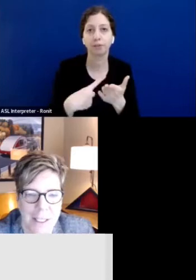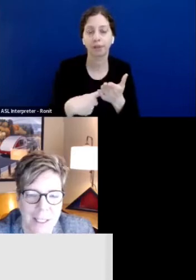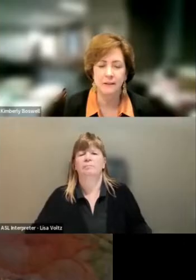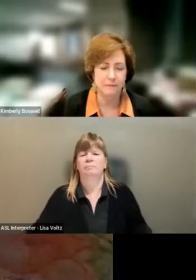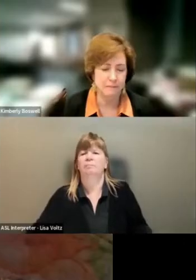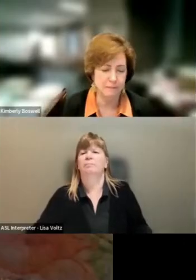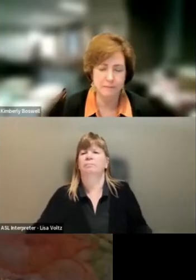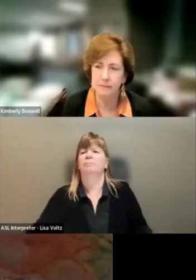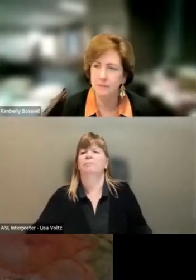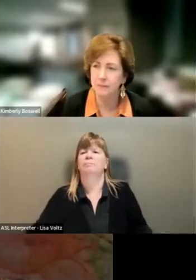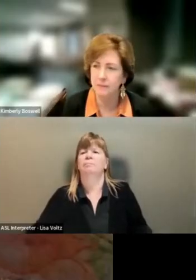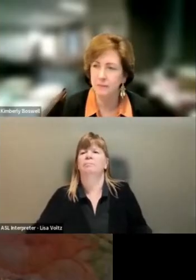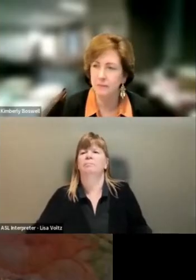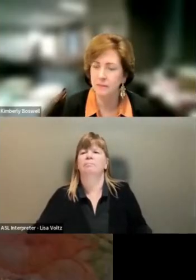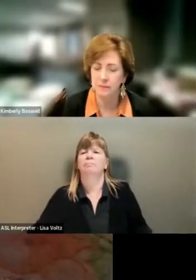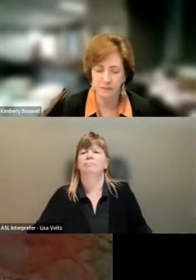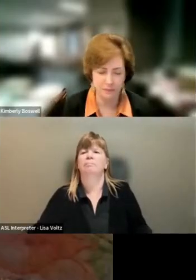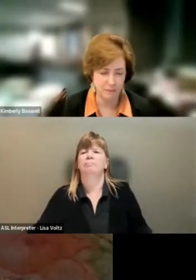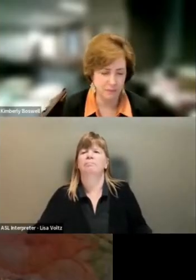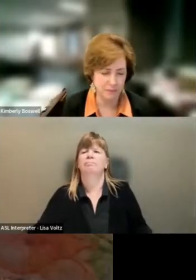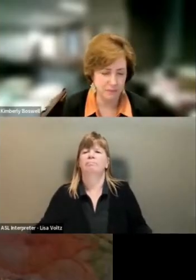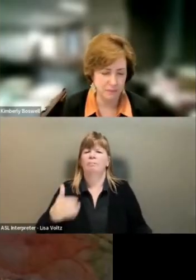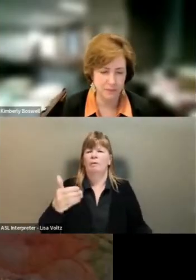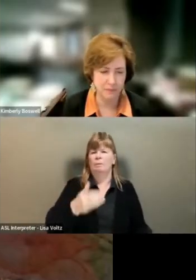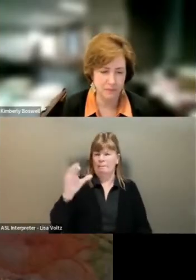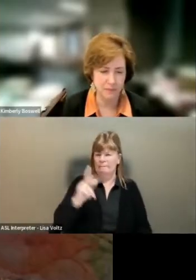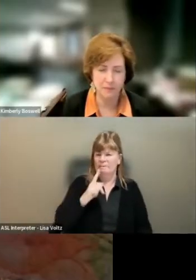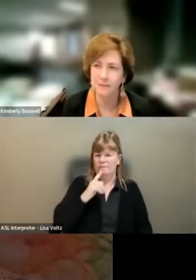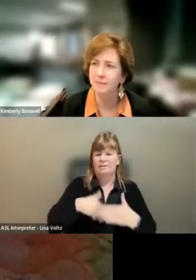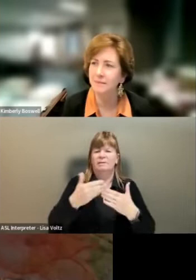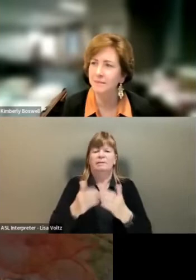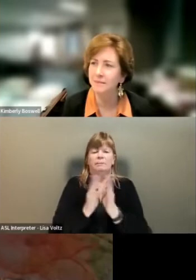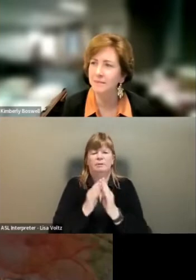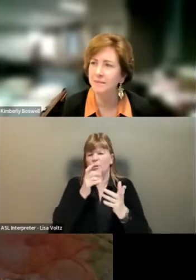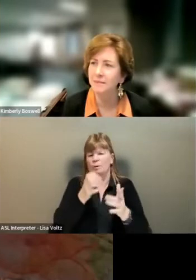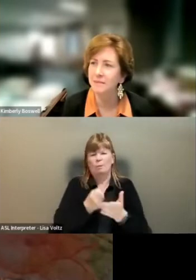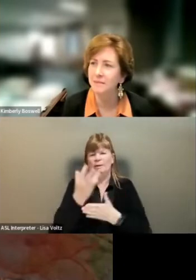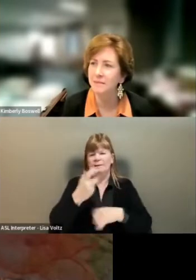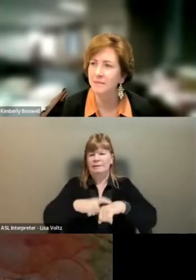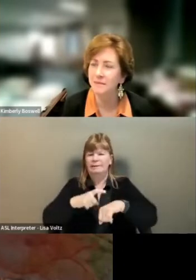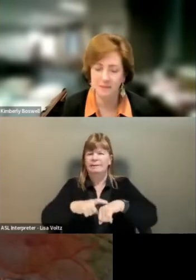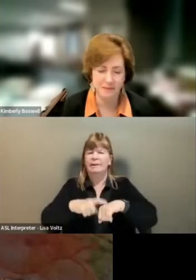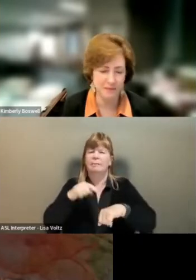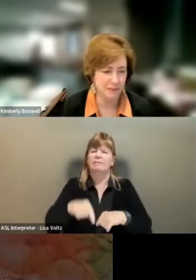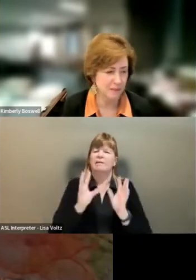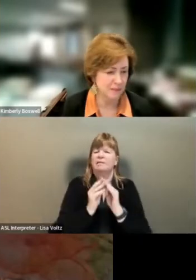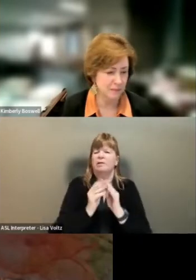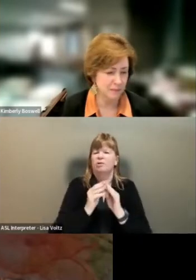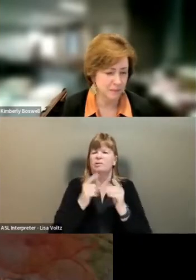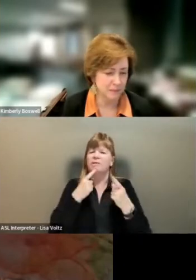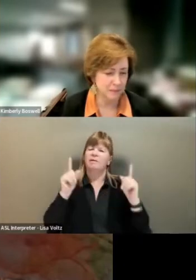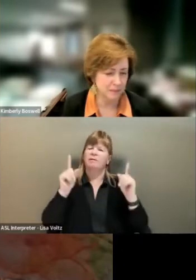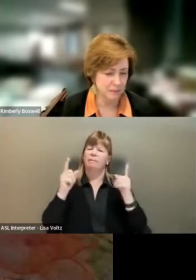issue. Welcome back for our next session. I don't want to waste a minute. This session is effective partnerships